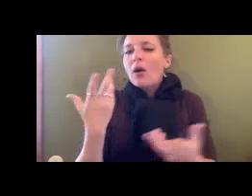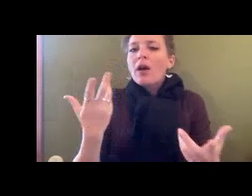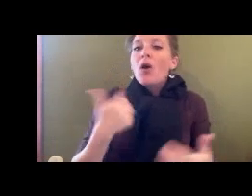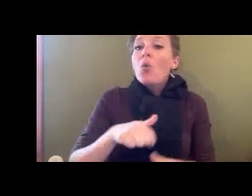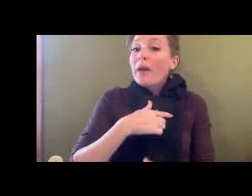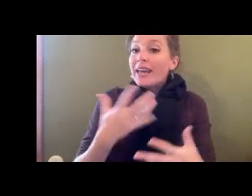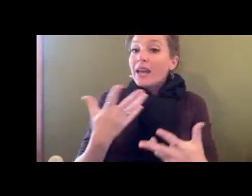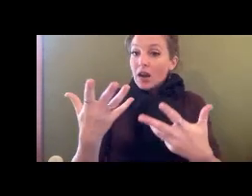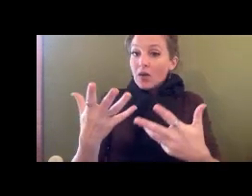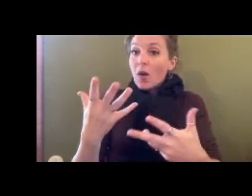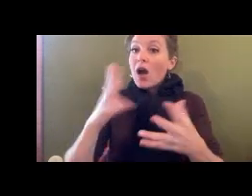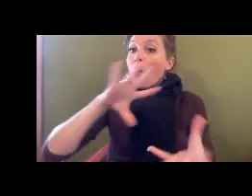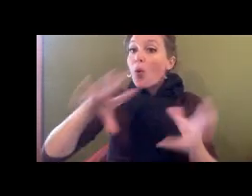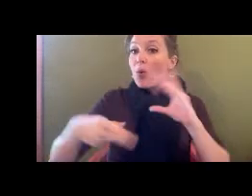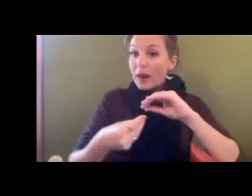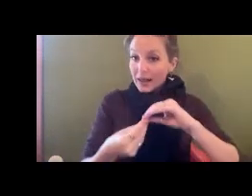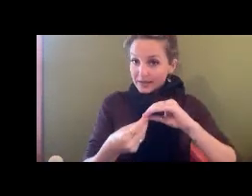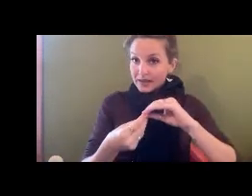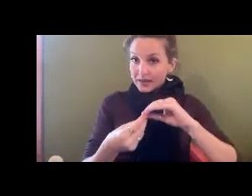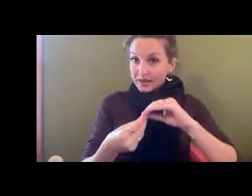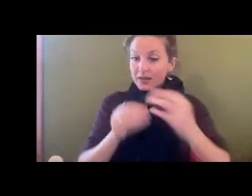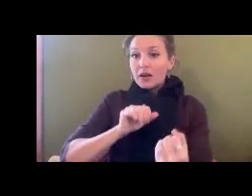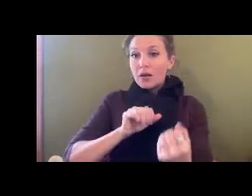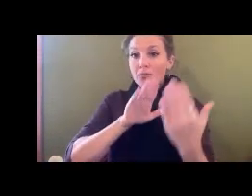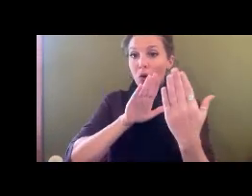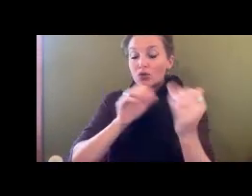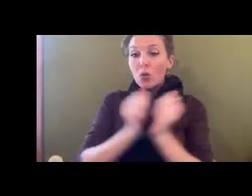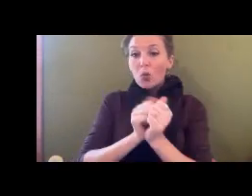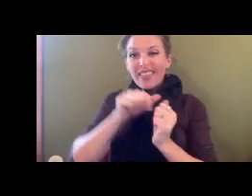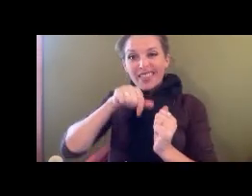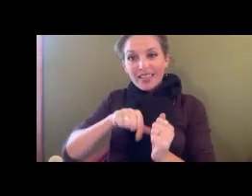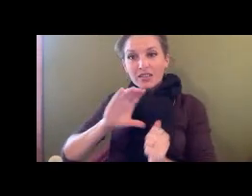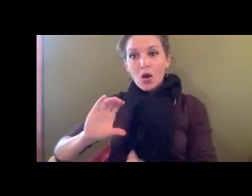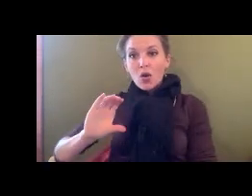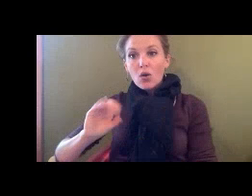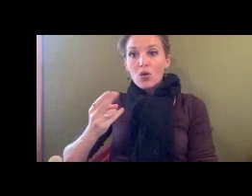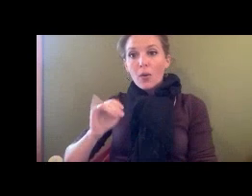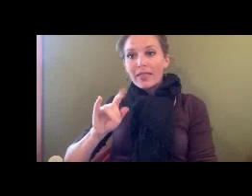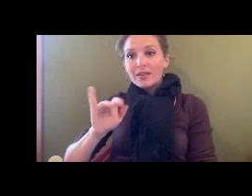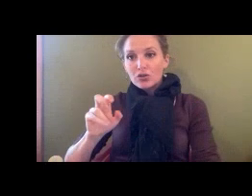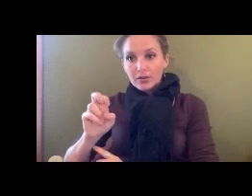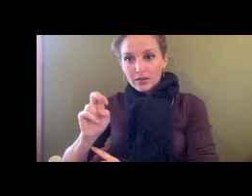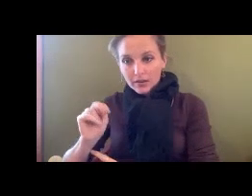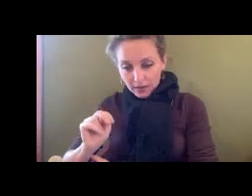a holistic approach with this coalition to look at all 3 pillars of